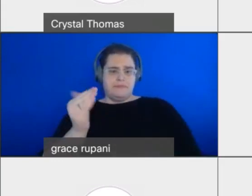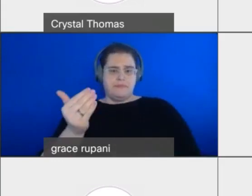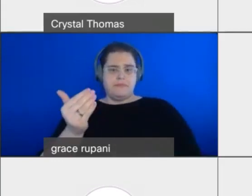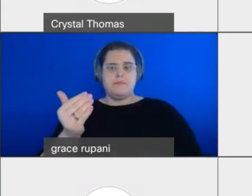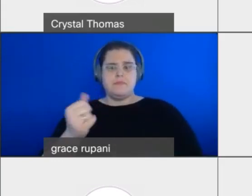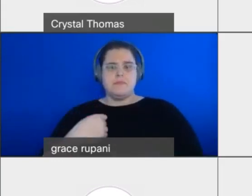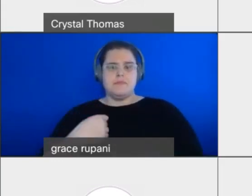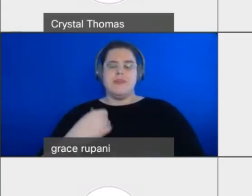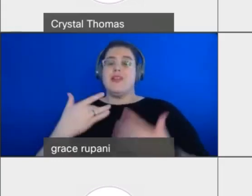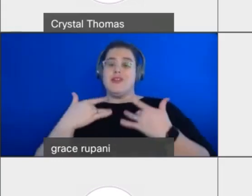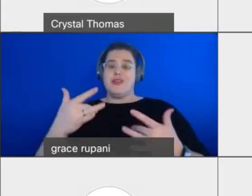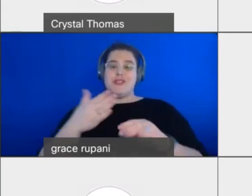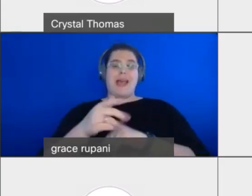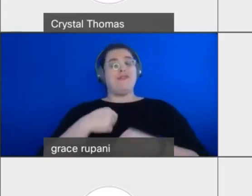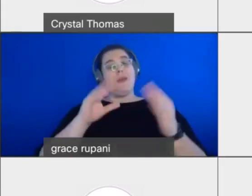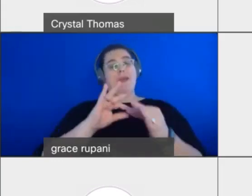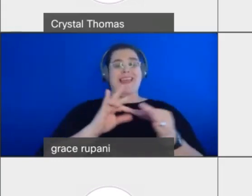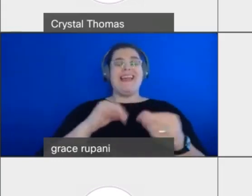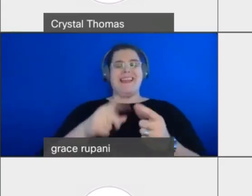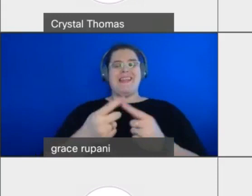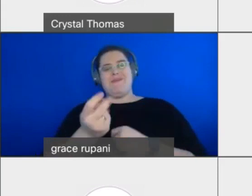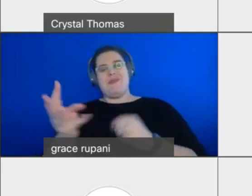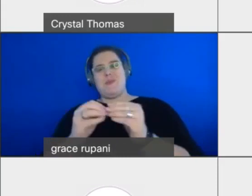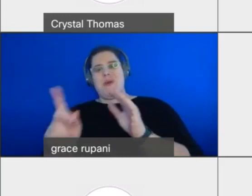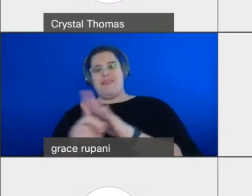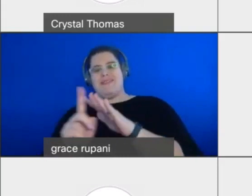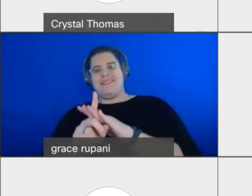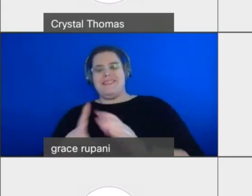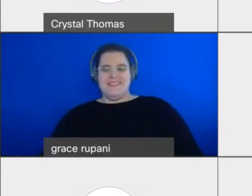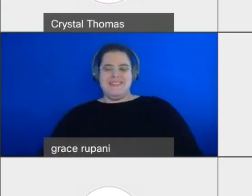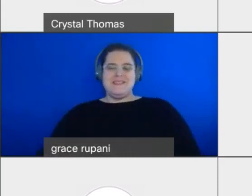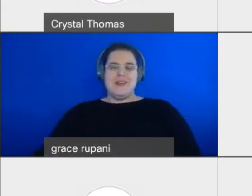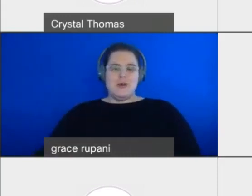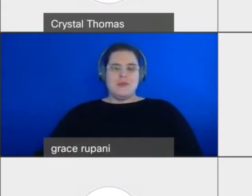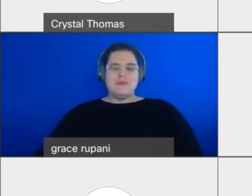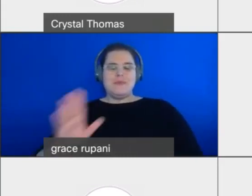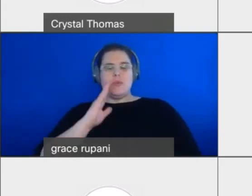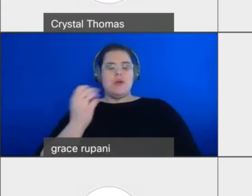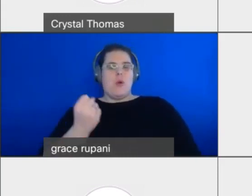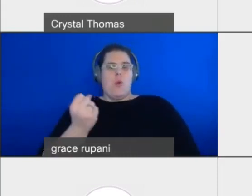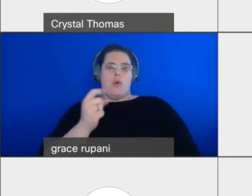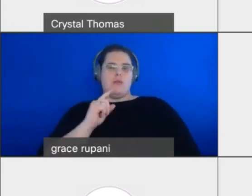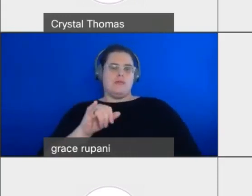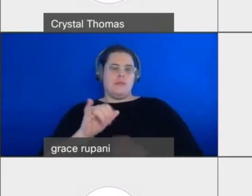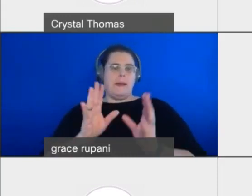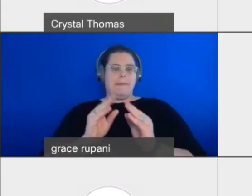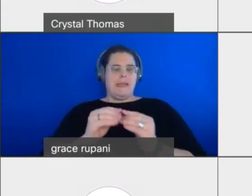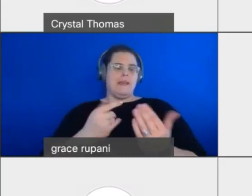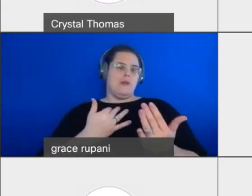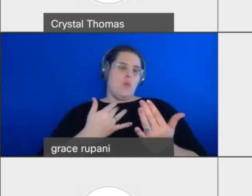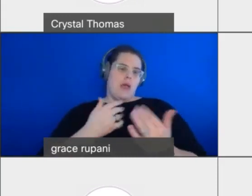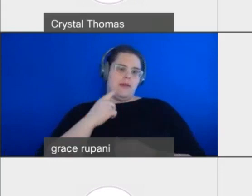Usually once I make that statement, we get a couple. And so we'll keep this up for a couple more